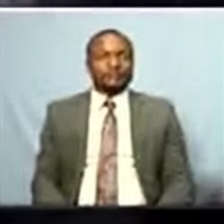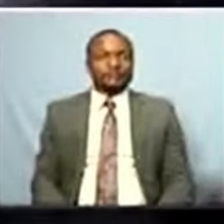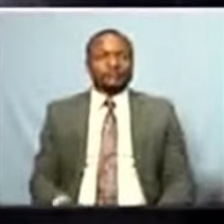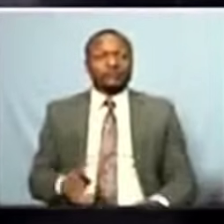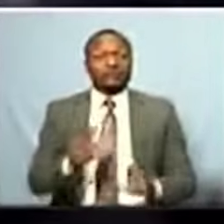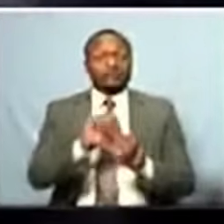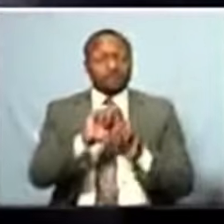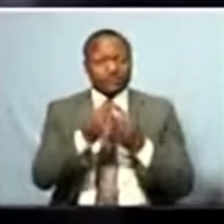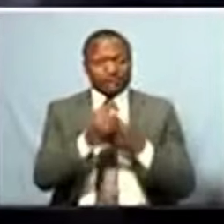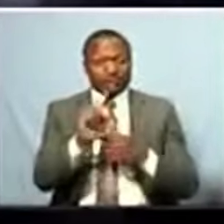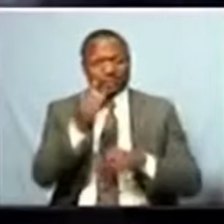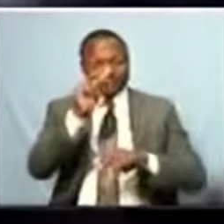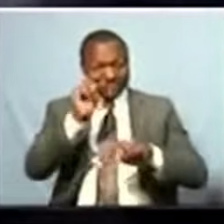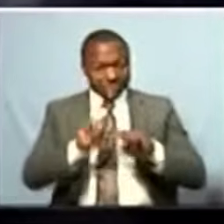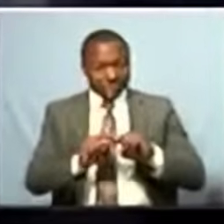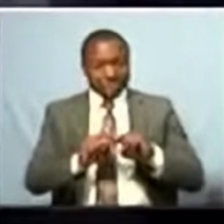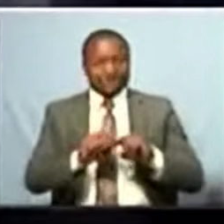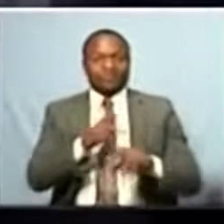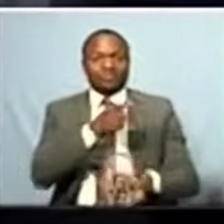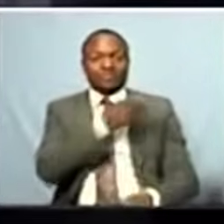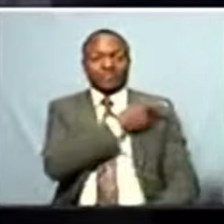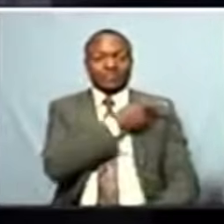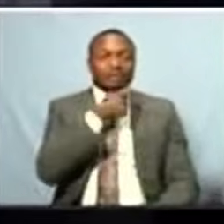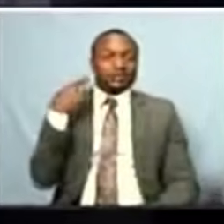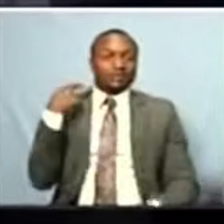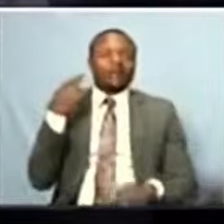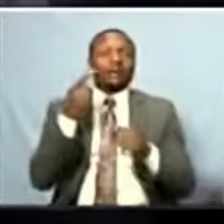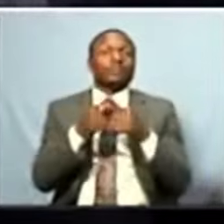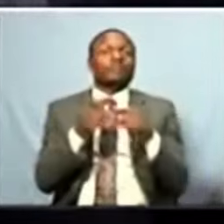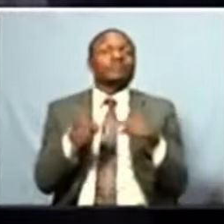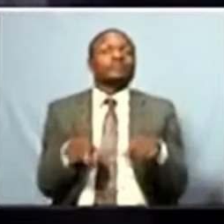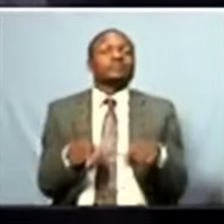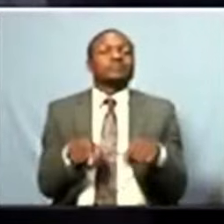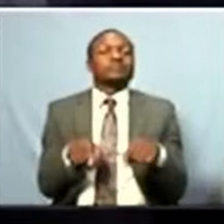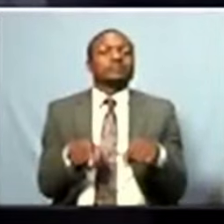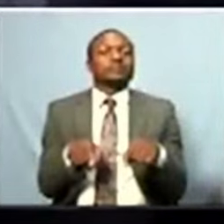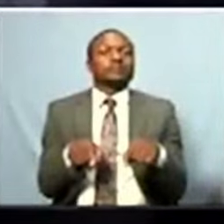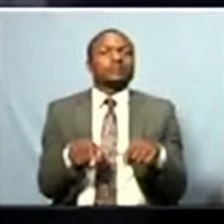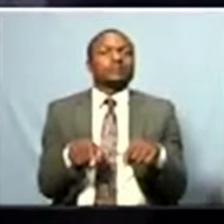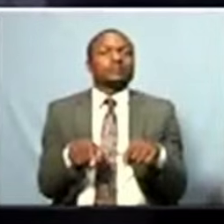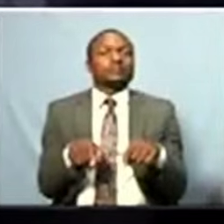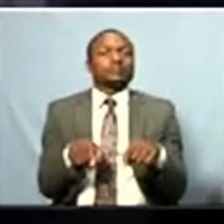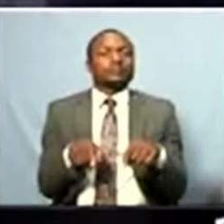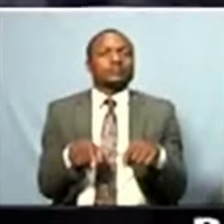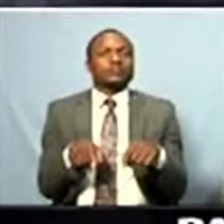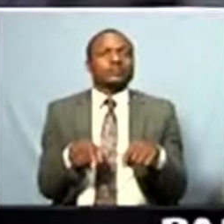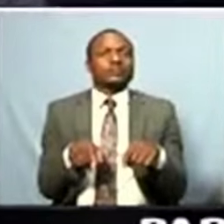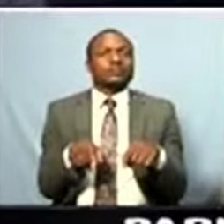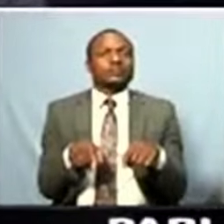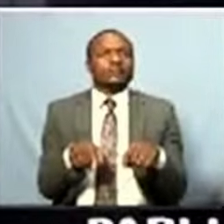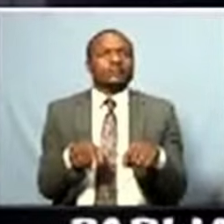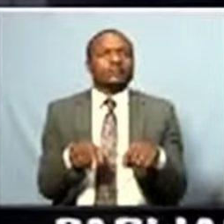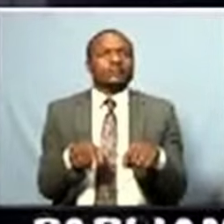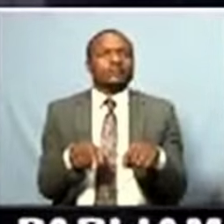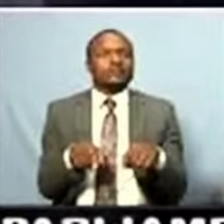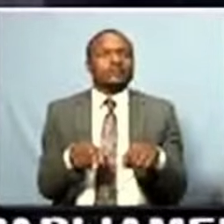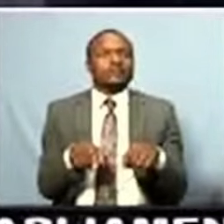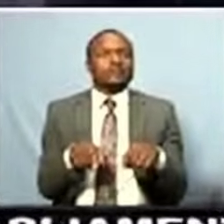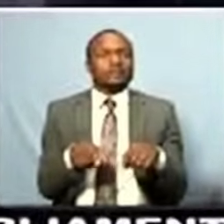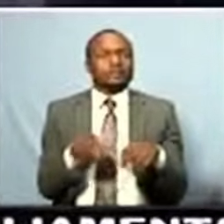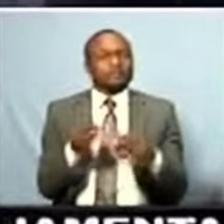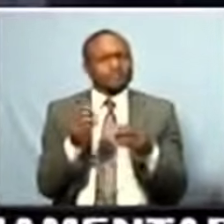Traditionally, the first sitting of Parliament happens, I think, approximately a month and a few